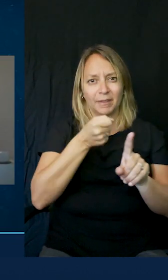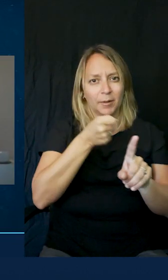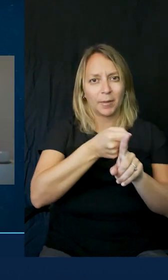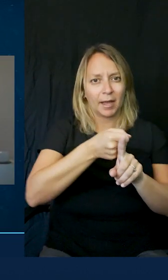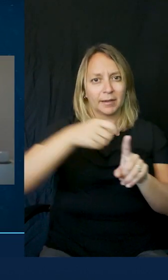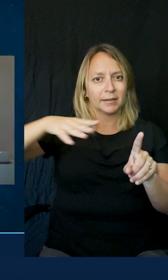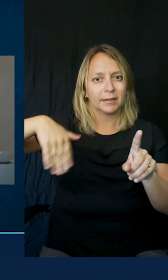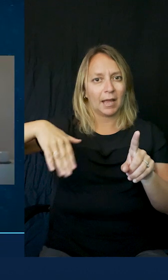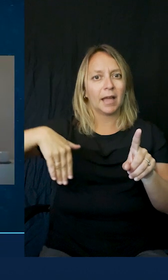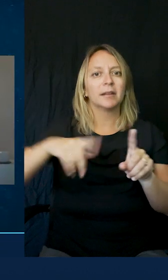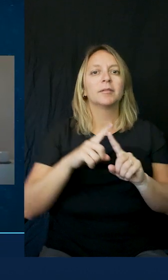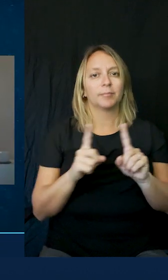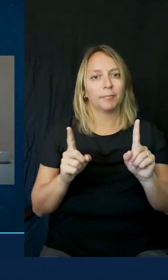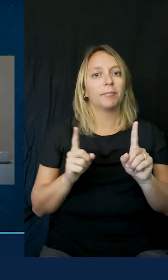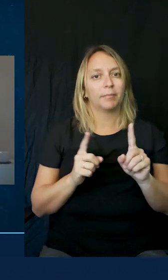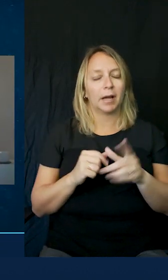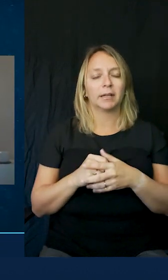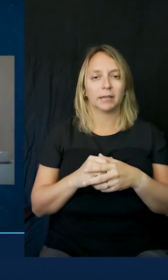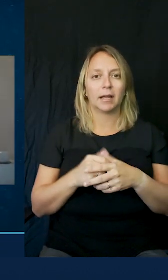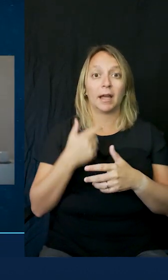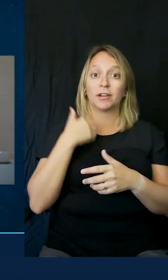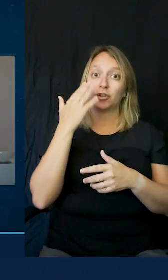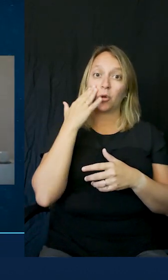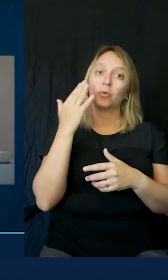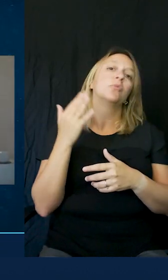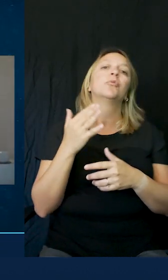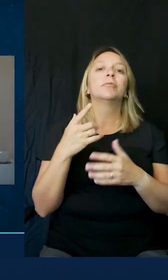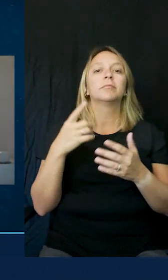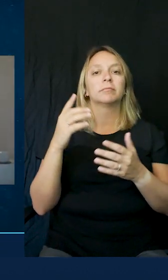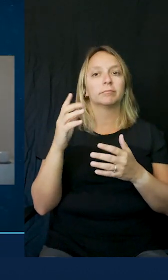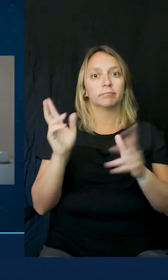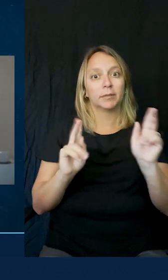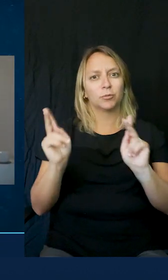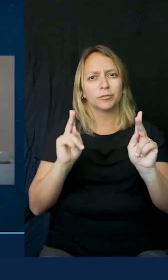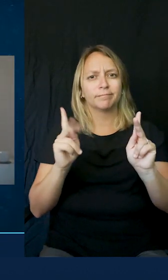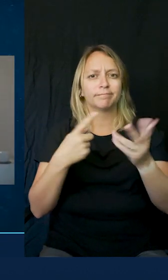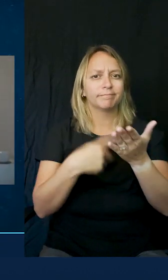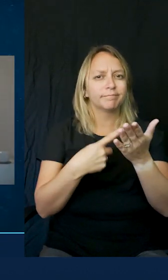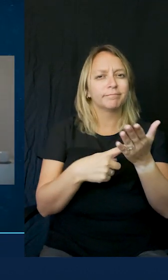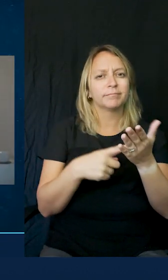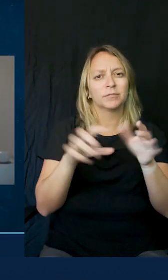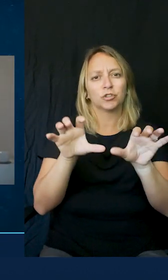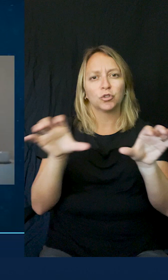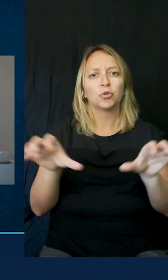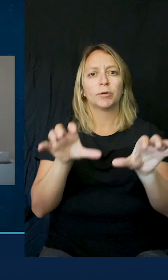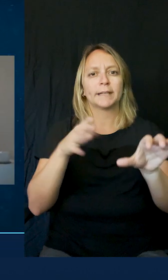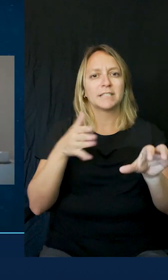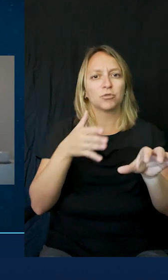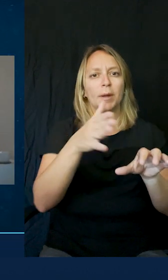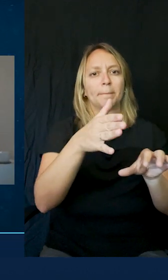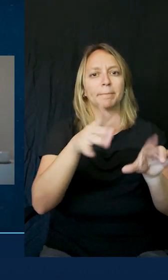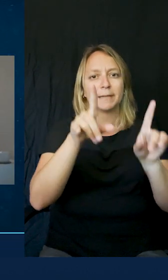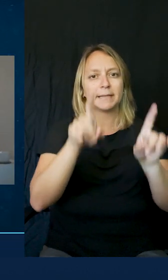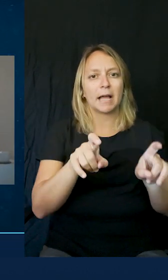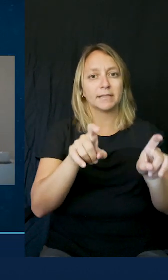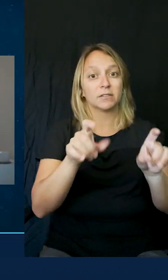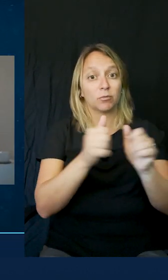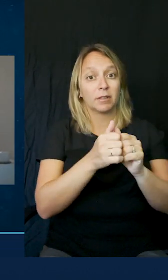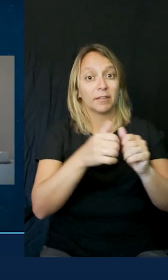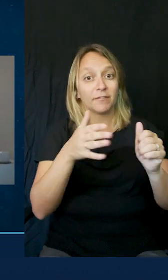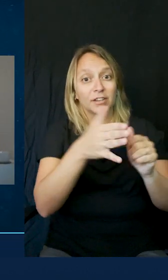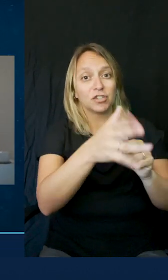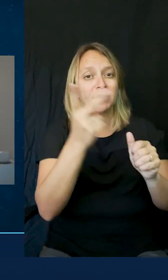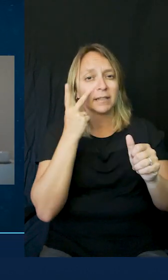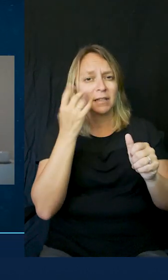that could be sublethally yet. I know there was discussion of doing swim tests with the fish and seeing if there's any